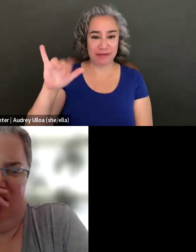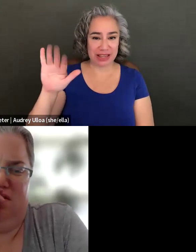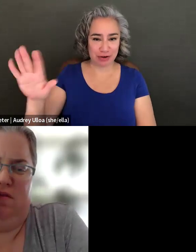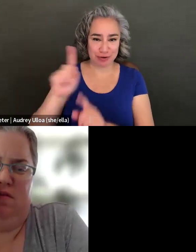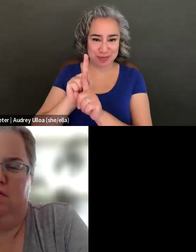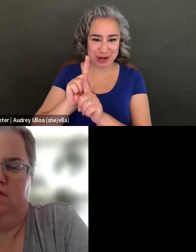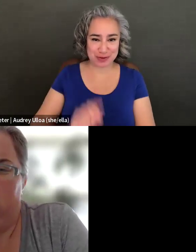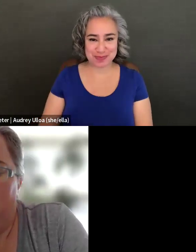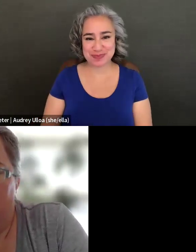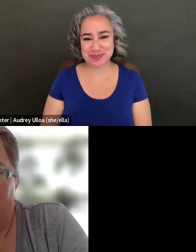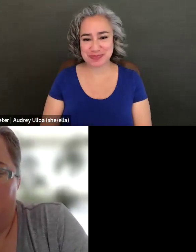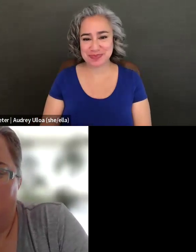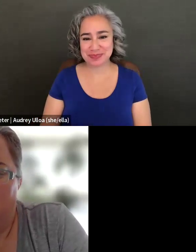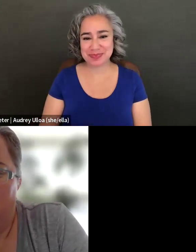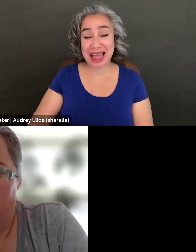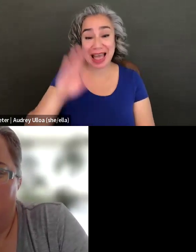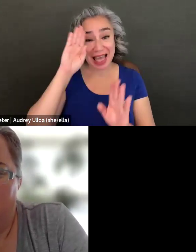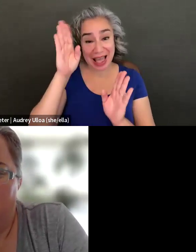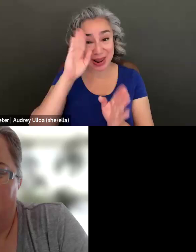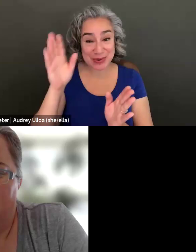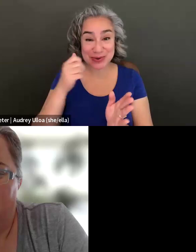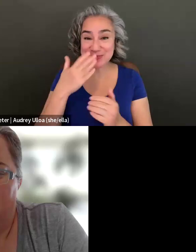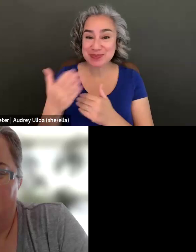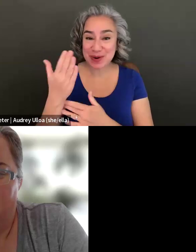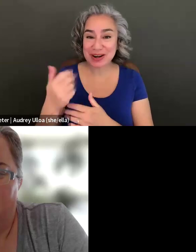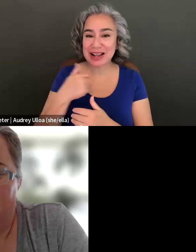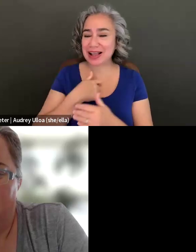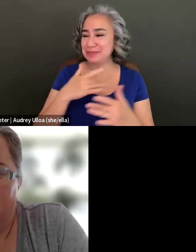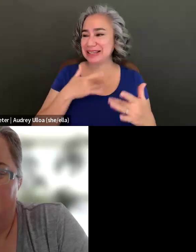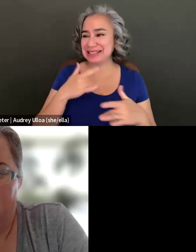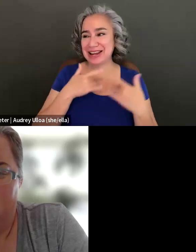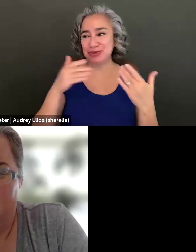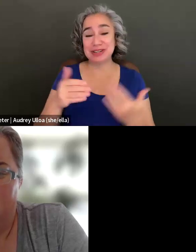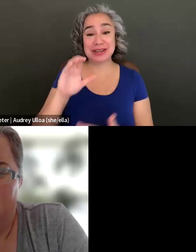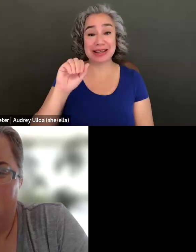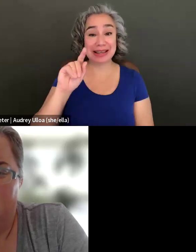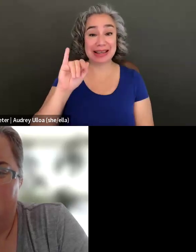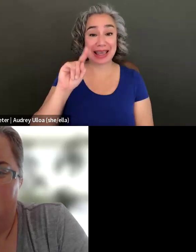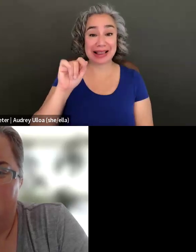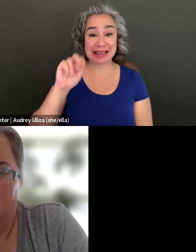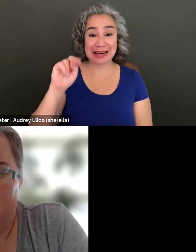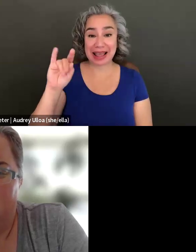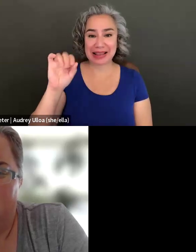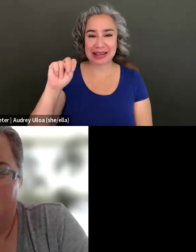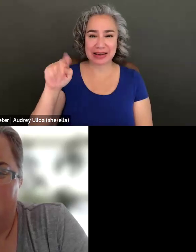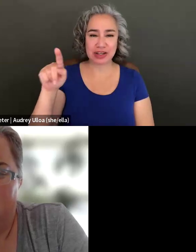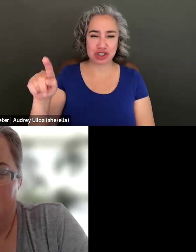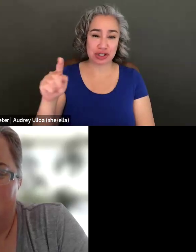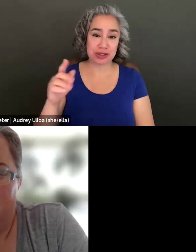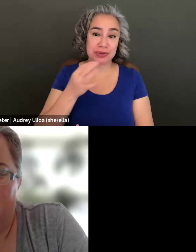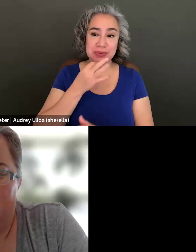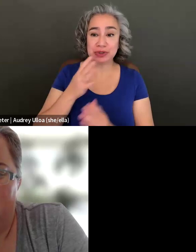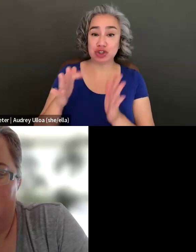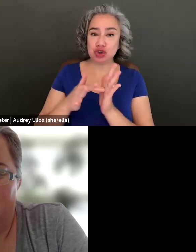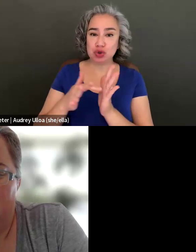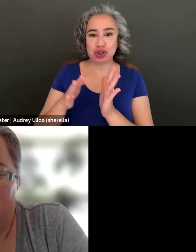All right, good morning. I'm really excited to introduce Caitlyn Elliott. She is a rising junior at North Carolina State University. One